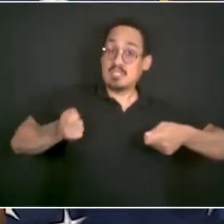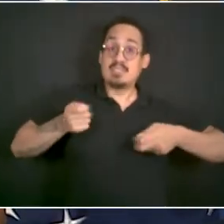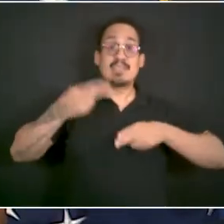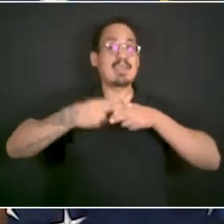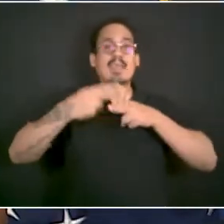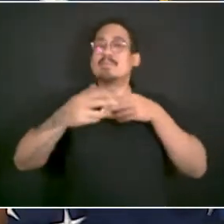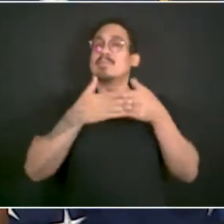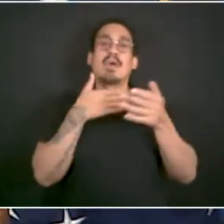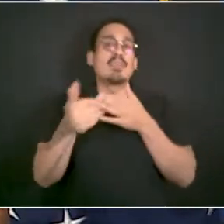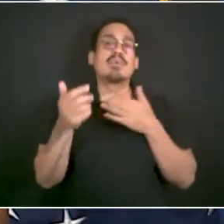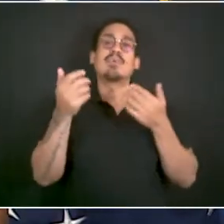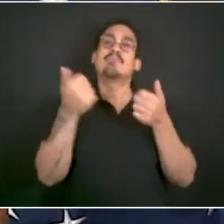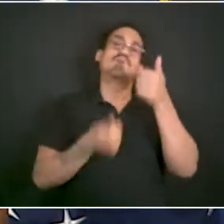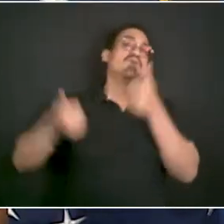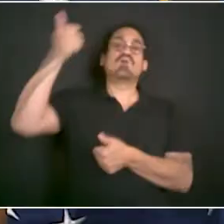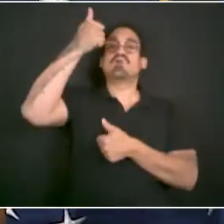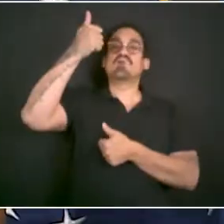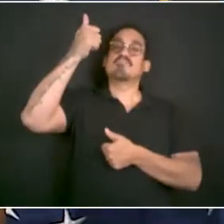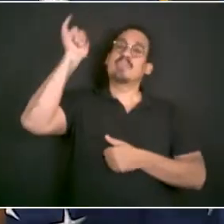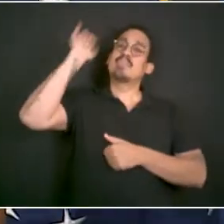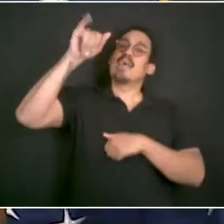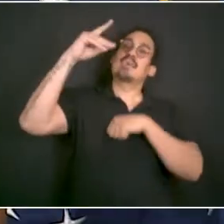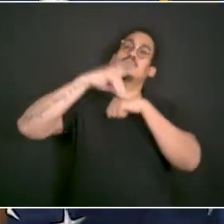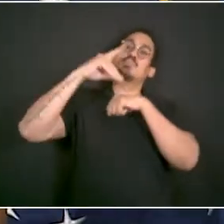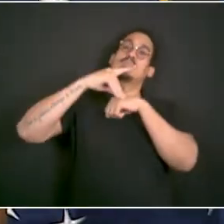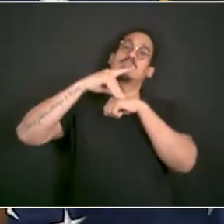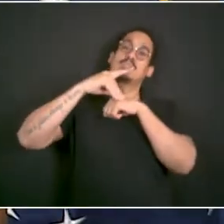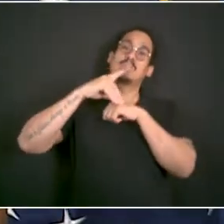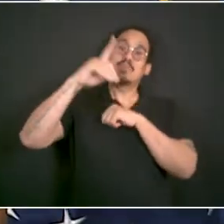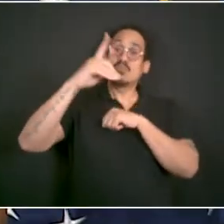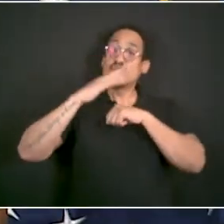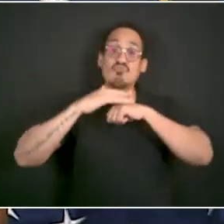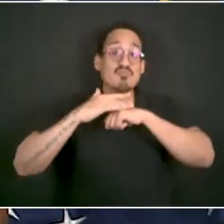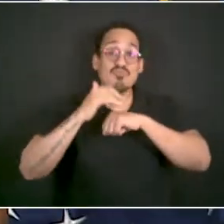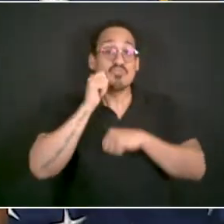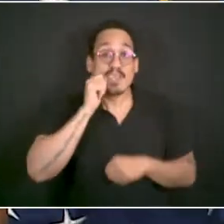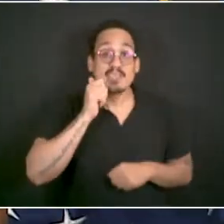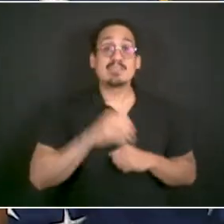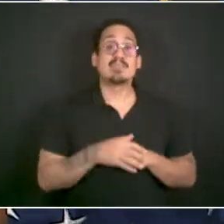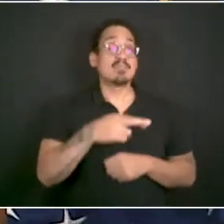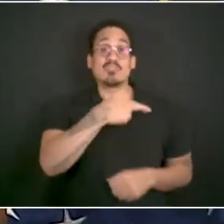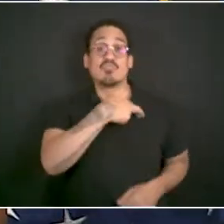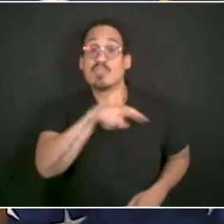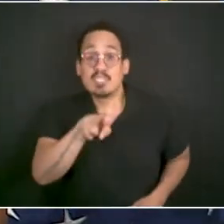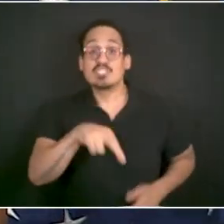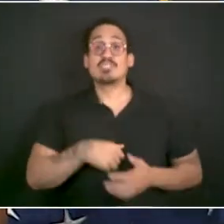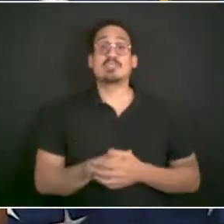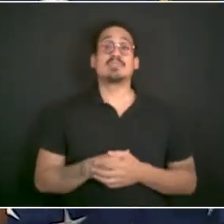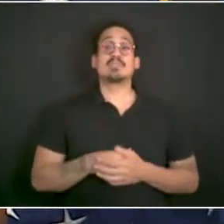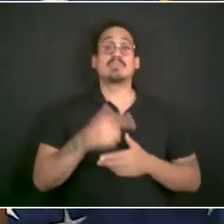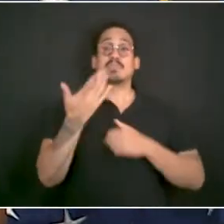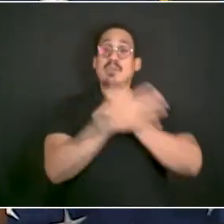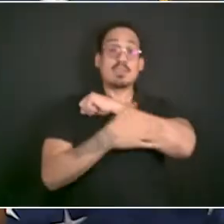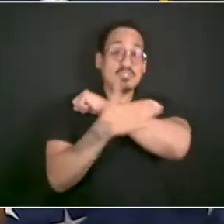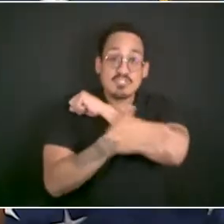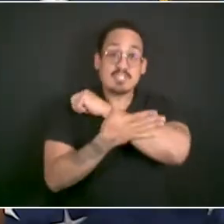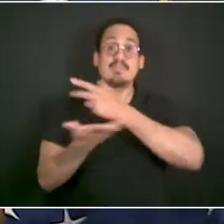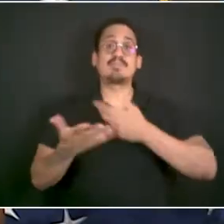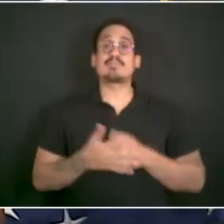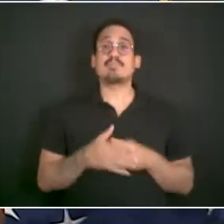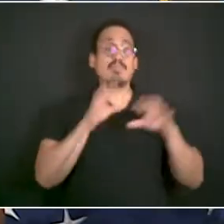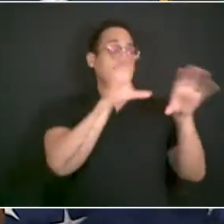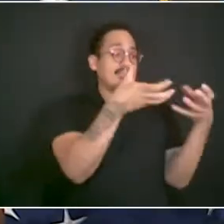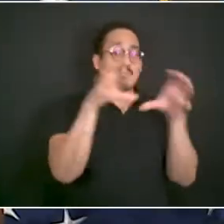It transcends race, religion, creed, et cetera. It's a reason why you have people from the Common Sense Caucus, Republican Caucus, and Democratic Caucus